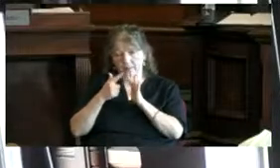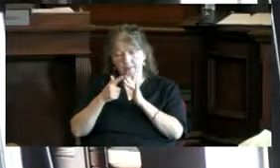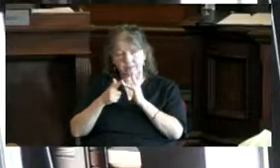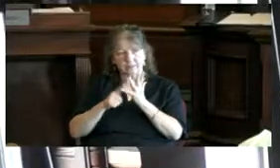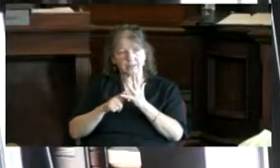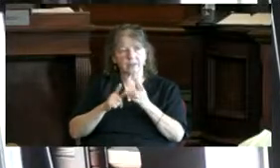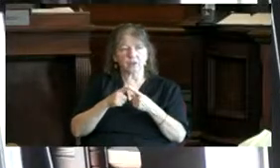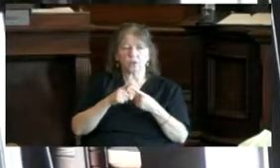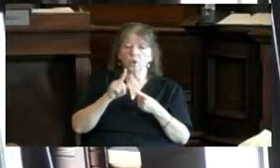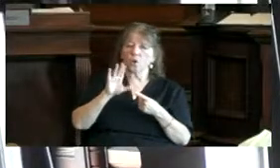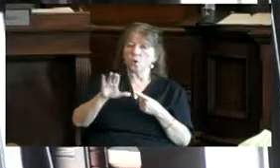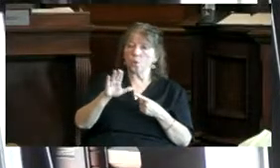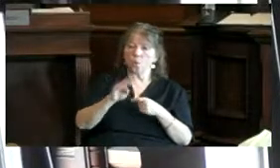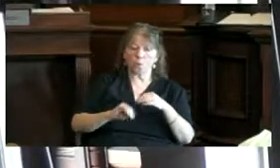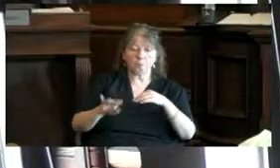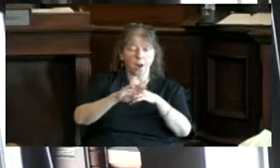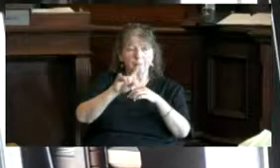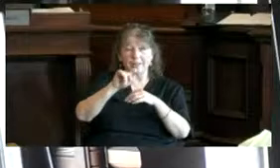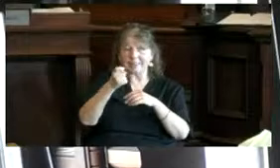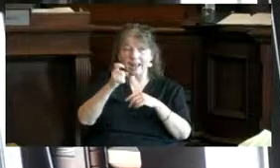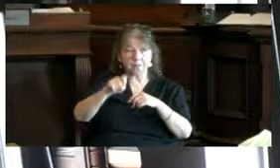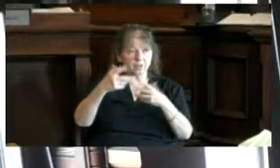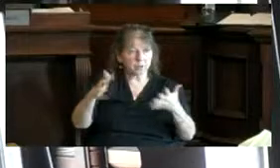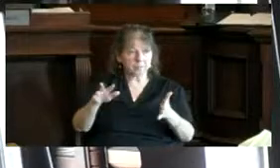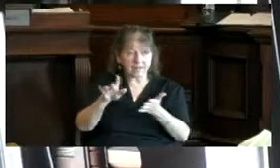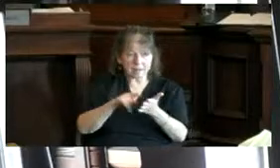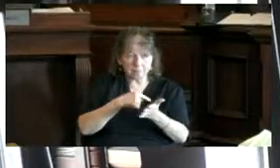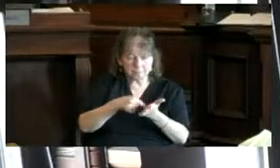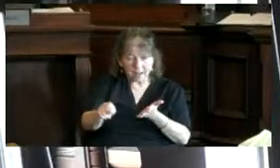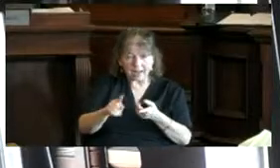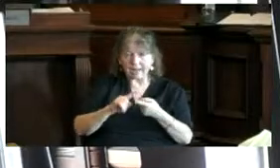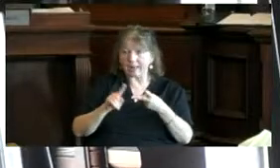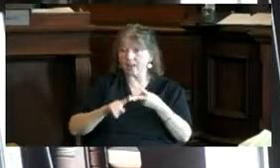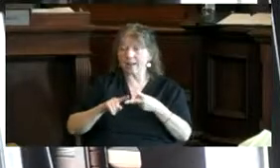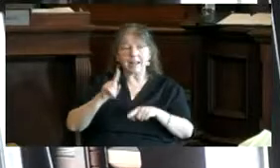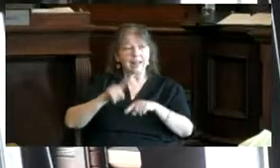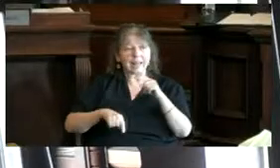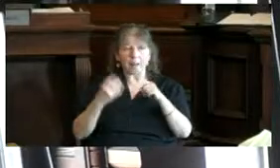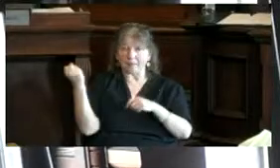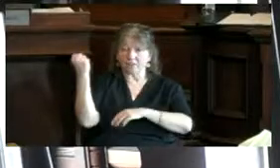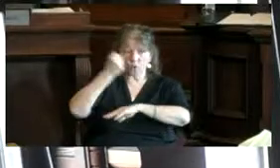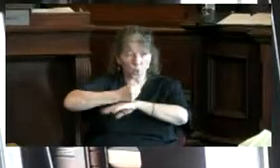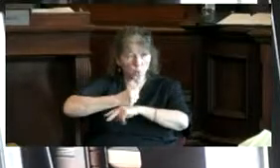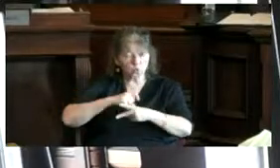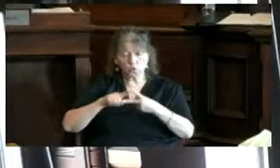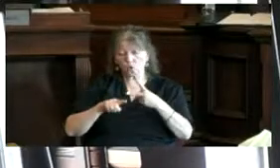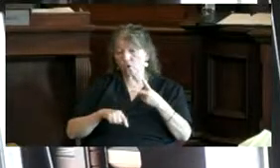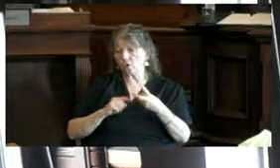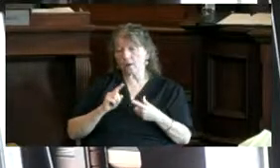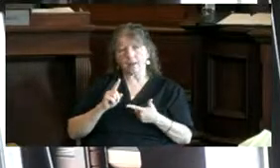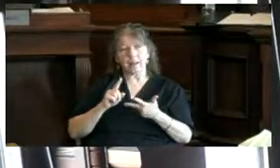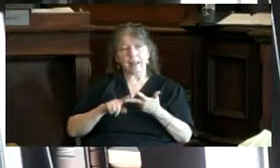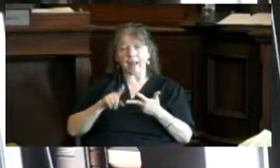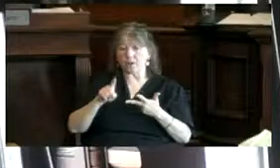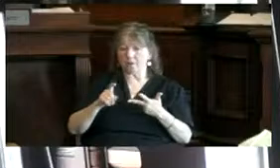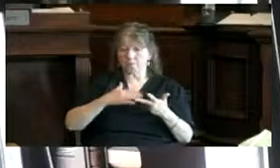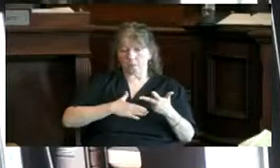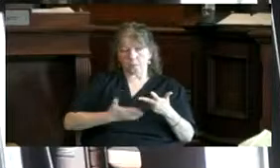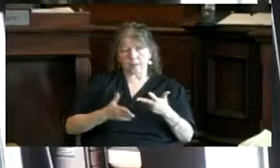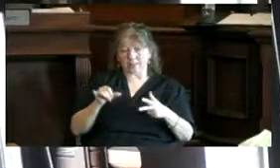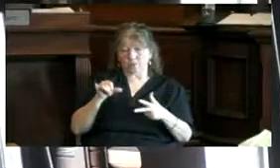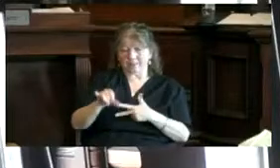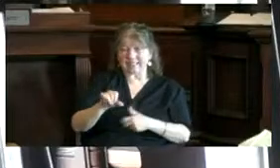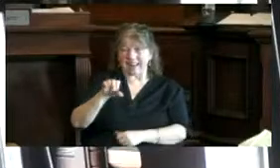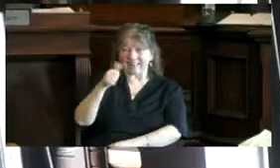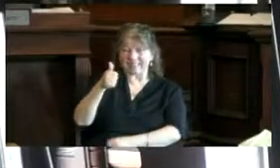have to be up to date on your property taxes. You can't be subject to foreclosure. And you have to be willing to stay in the property for